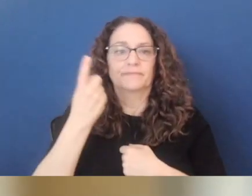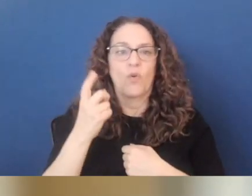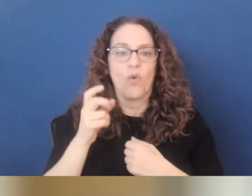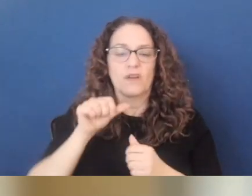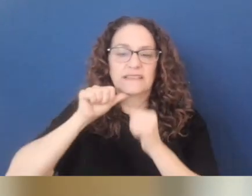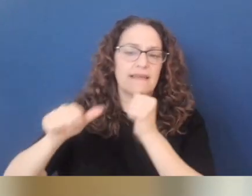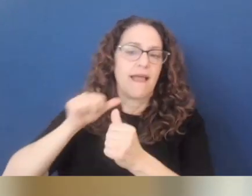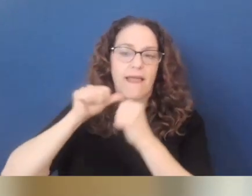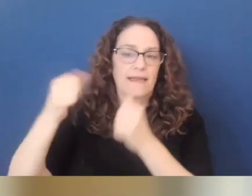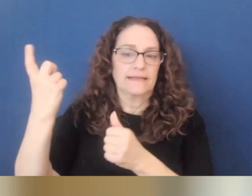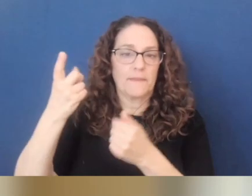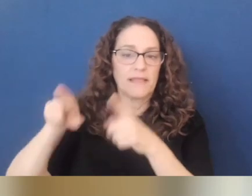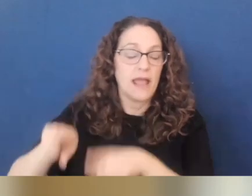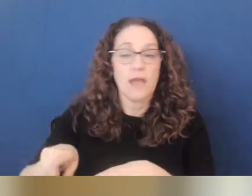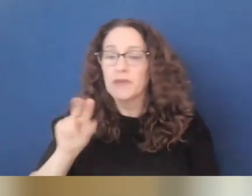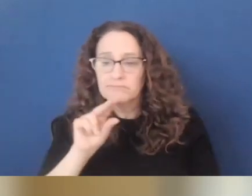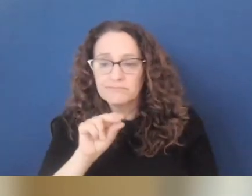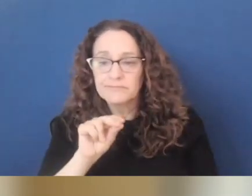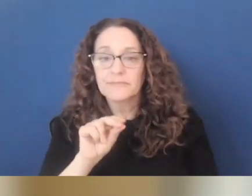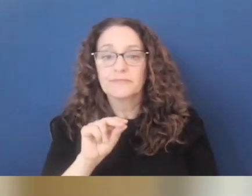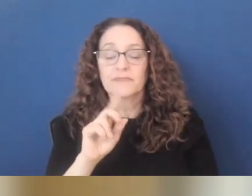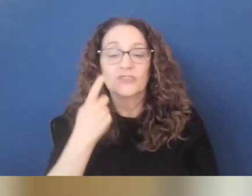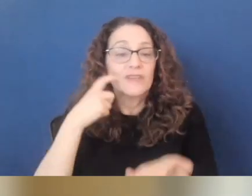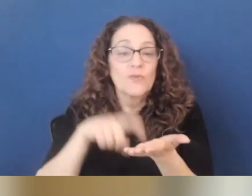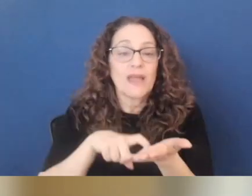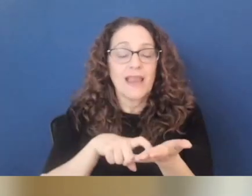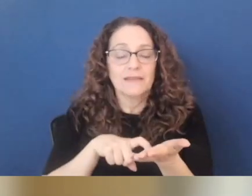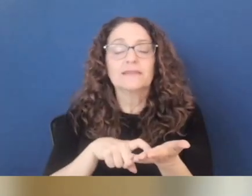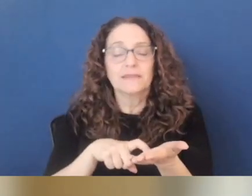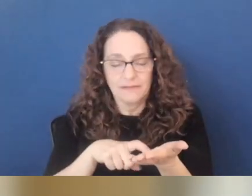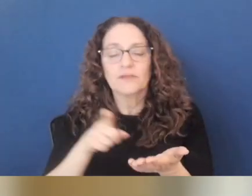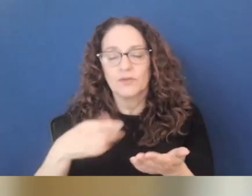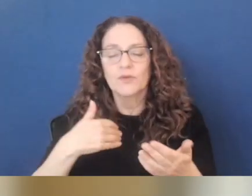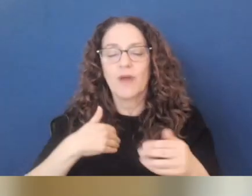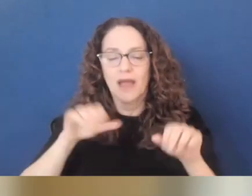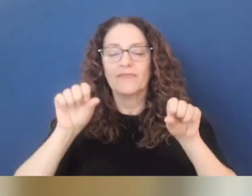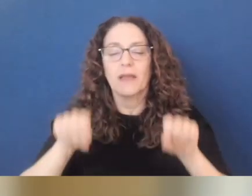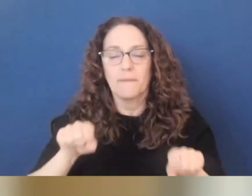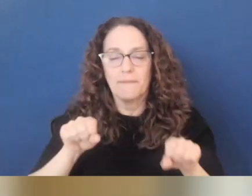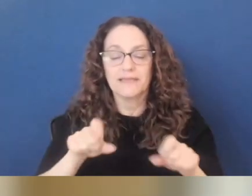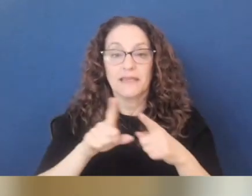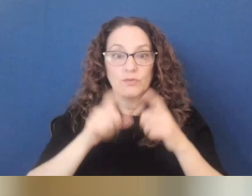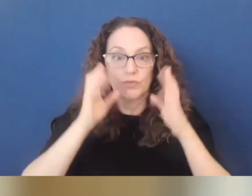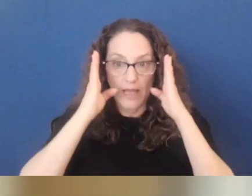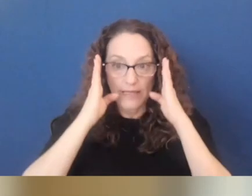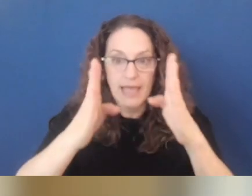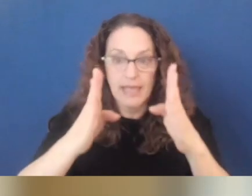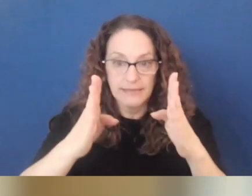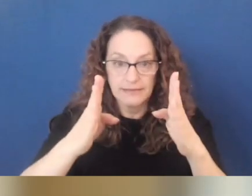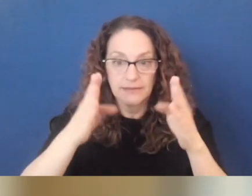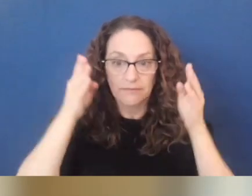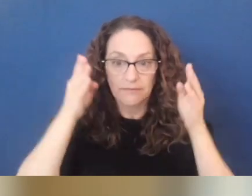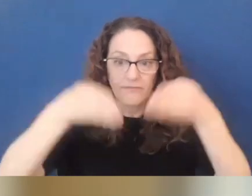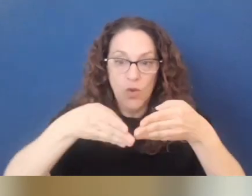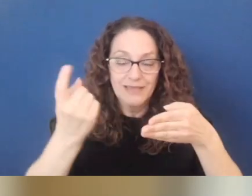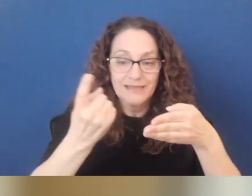happened. It's just recognizing that we have the capacity to give our attention to something, and we also have our capacity to take our